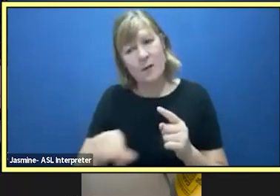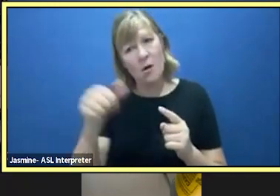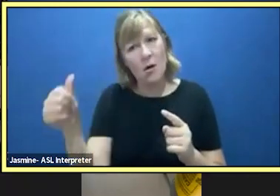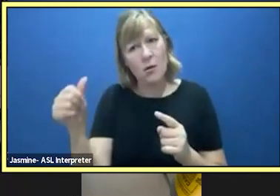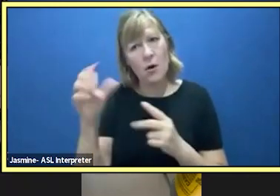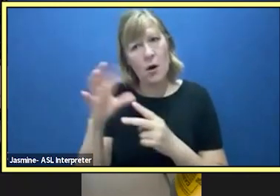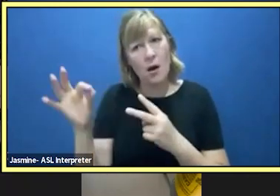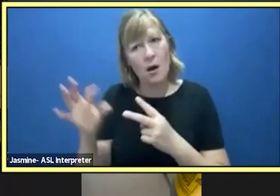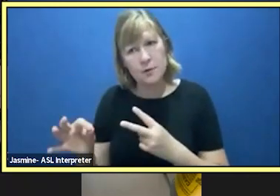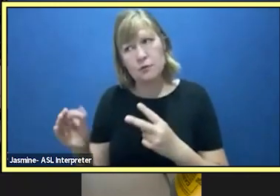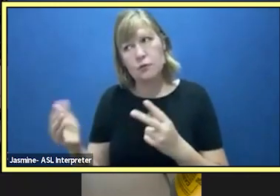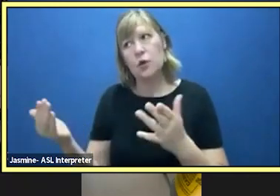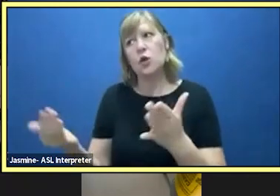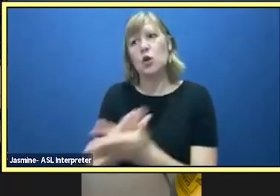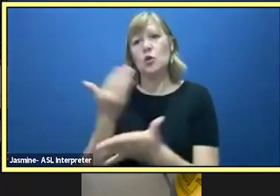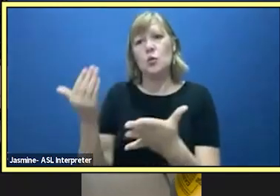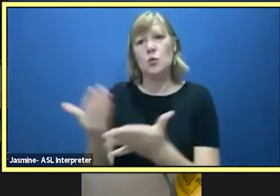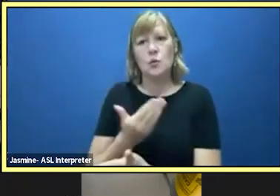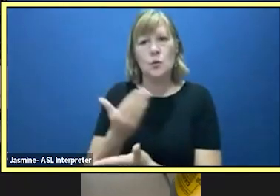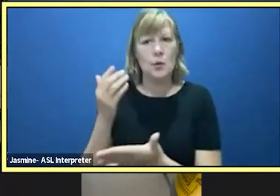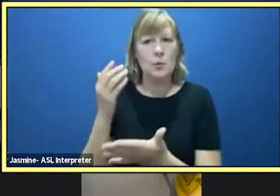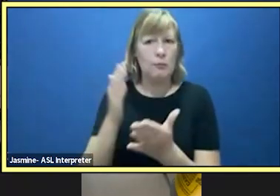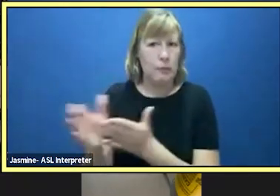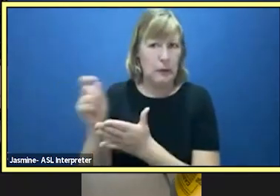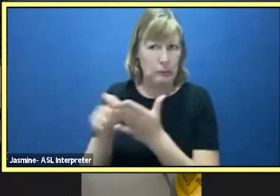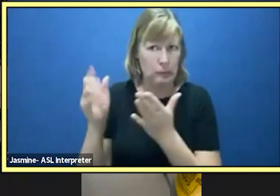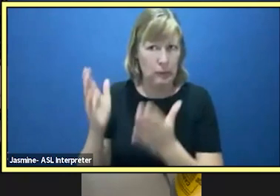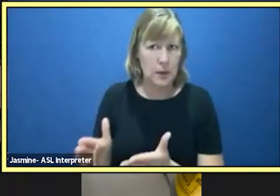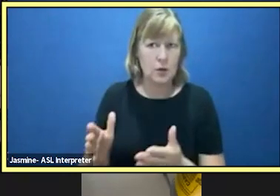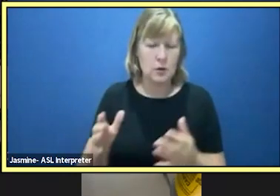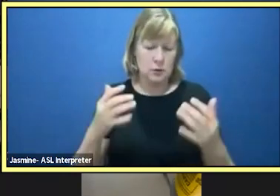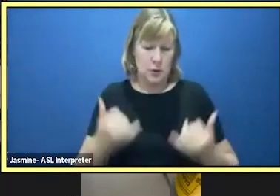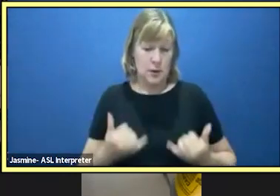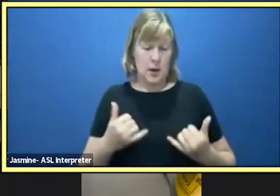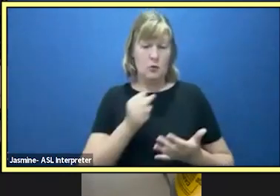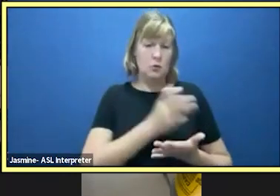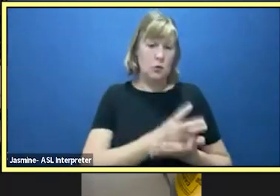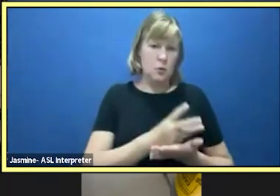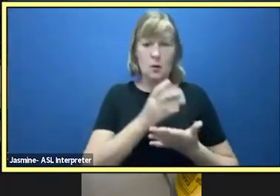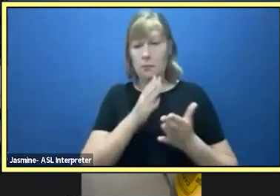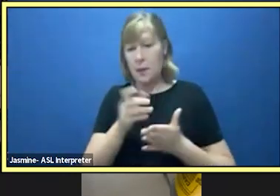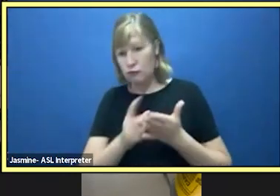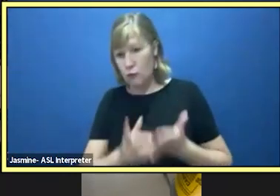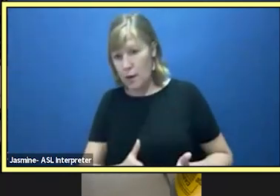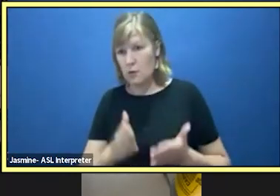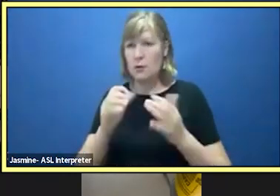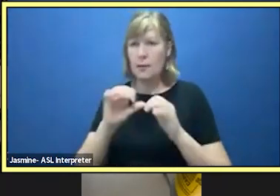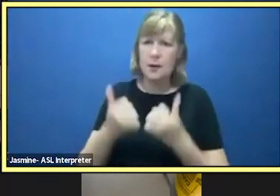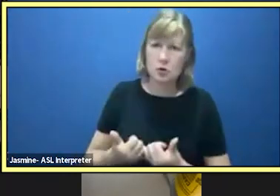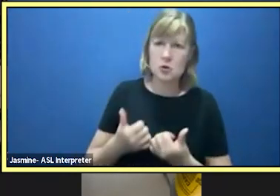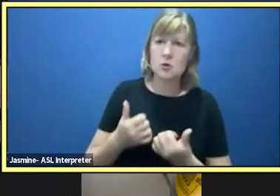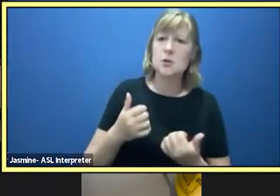plan writer and the agencies, everyone already is familiar with my son as well as